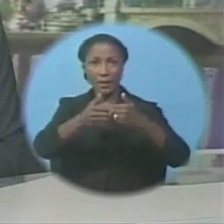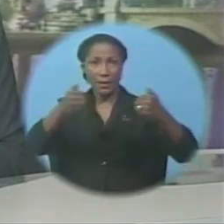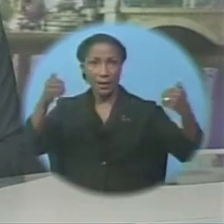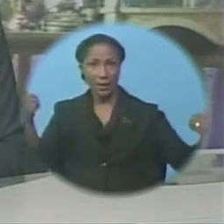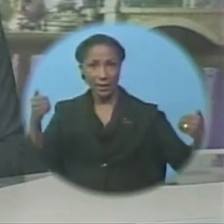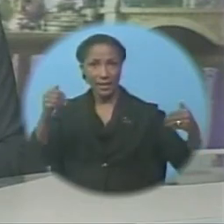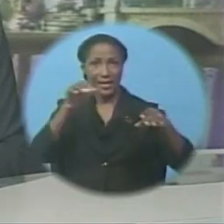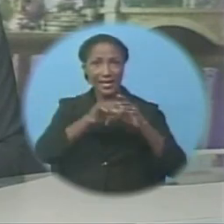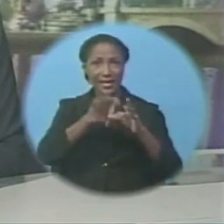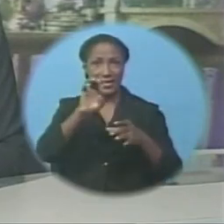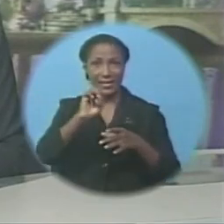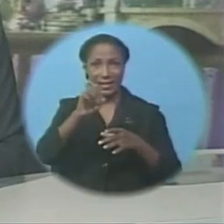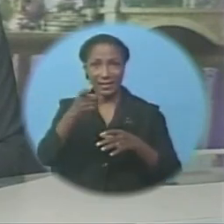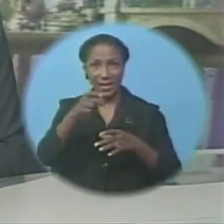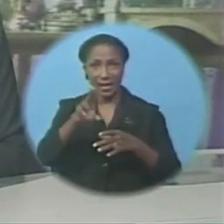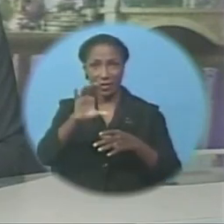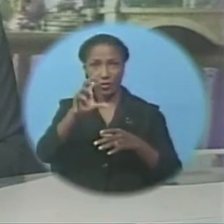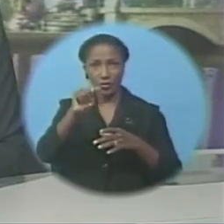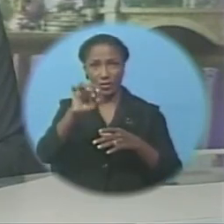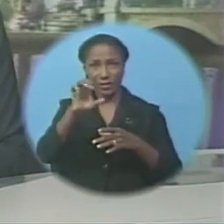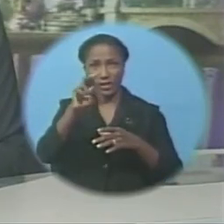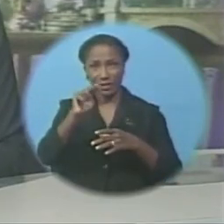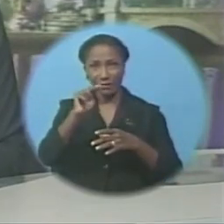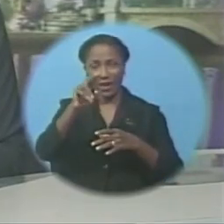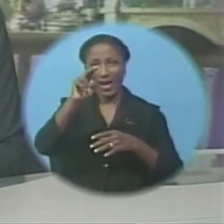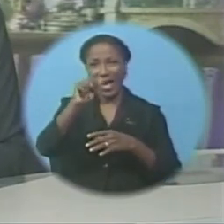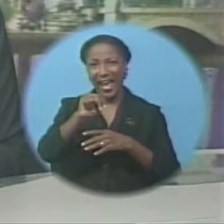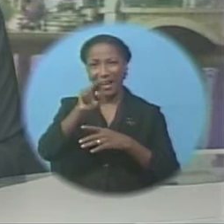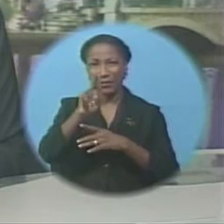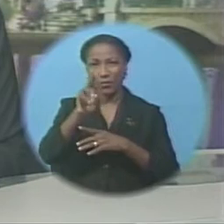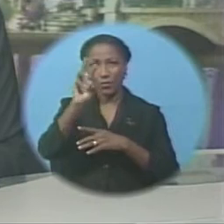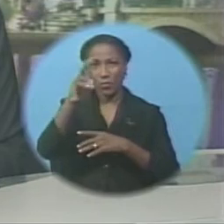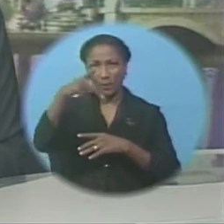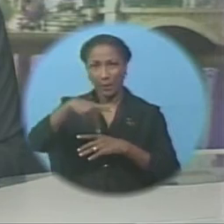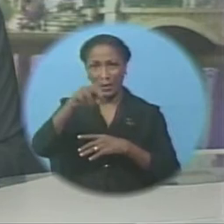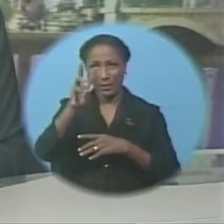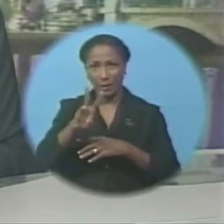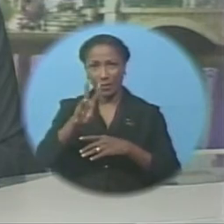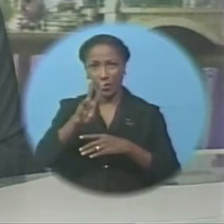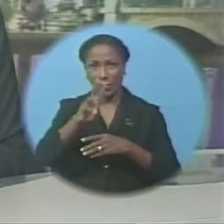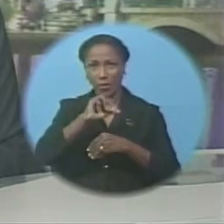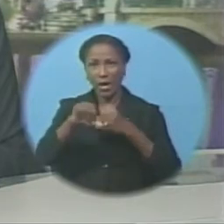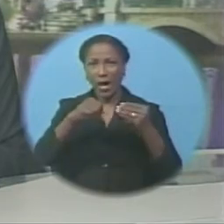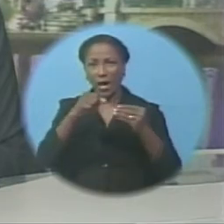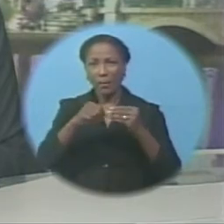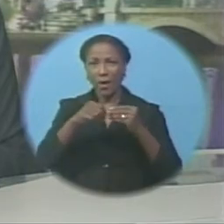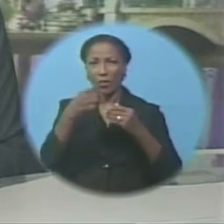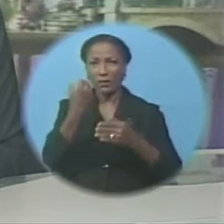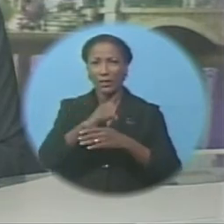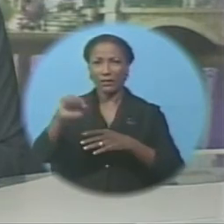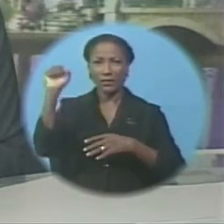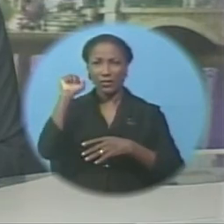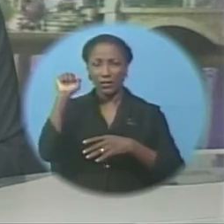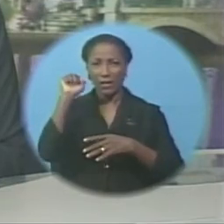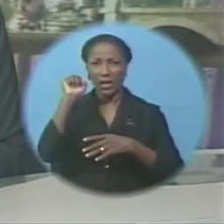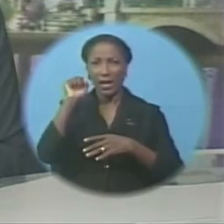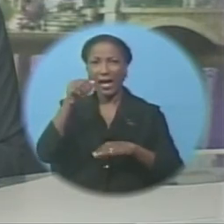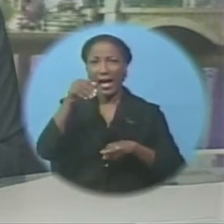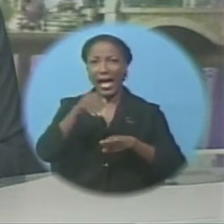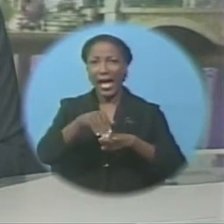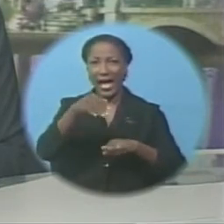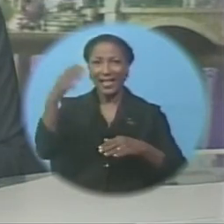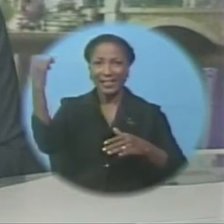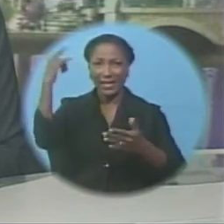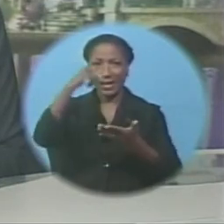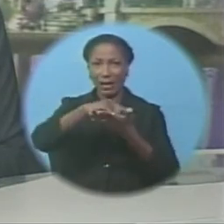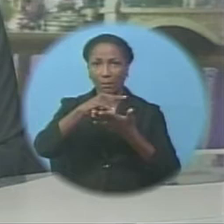executive ranks of the National Union of Public Workers over the handling of ongoing industrial action at the island's ports of entry. First,